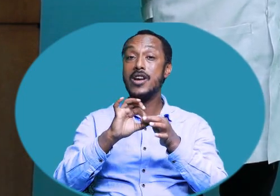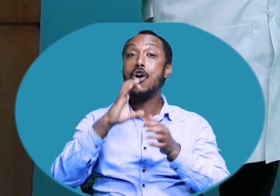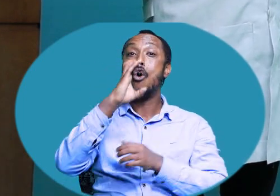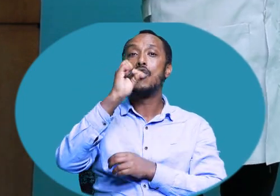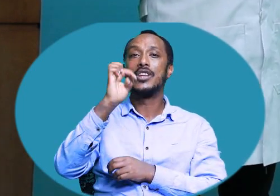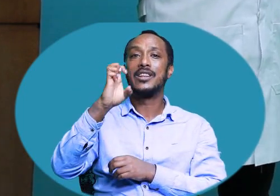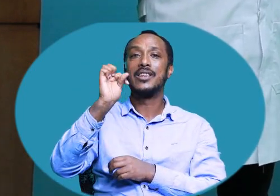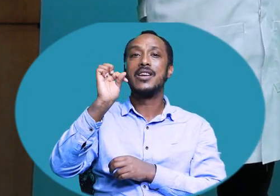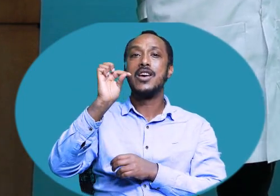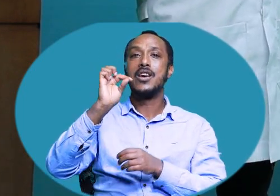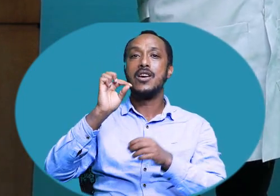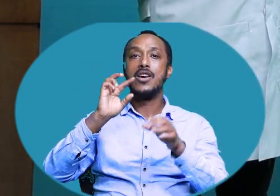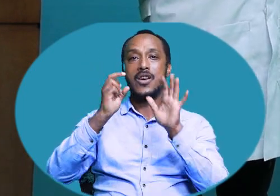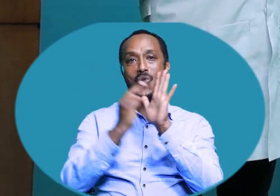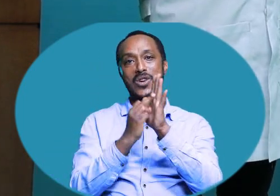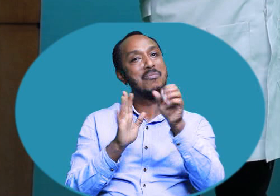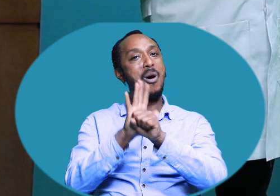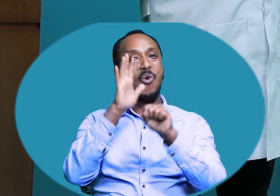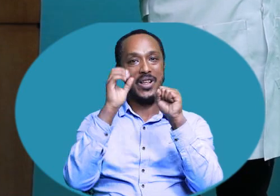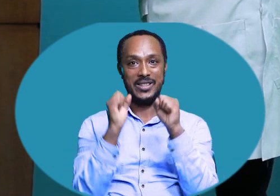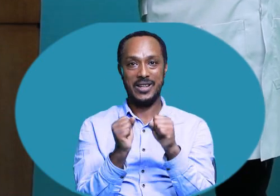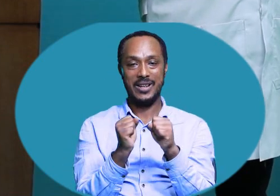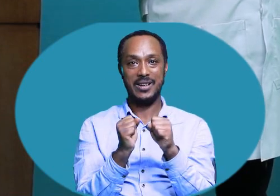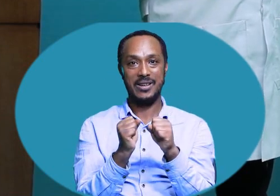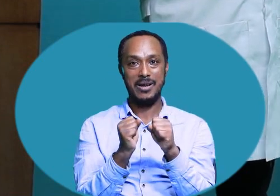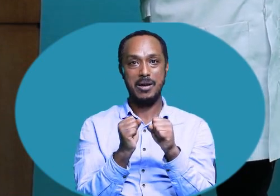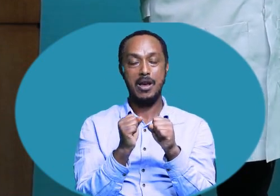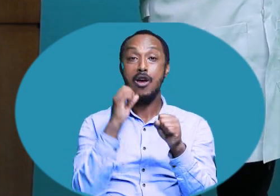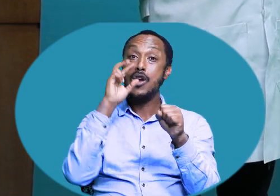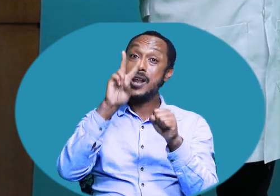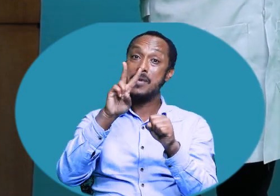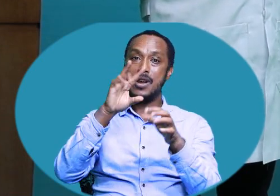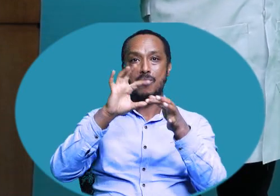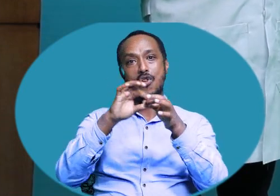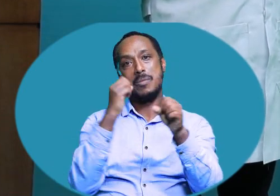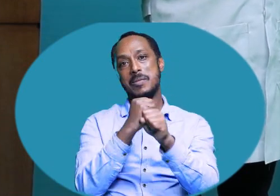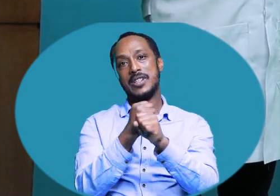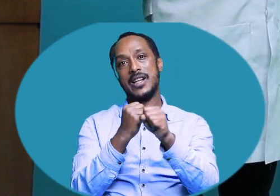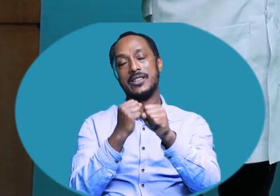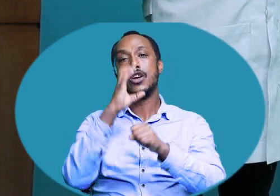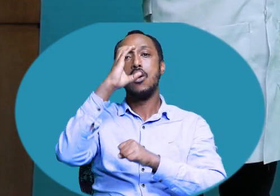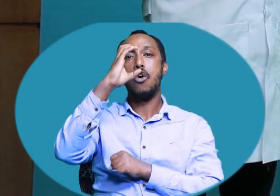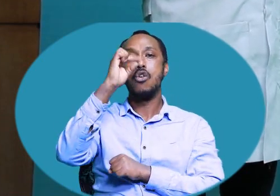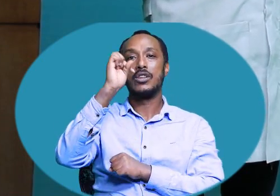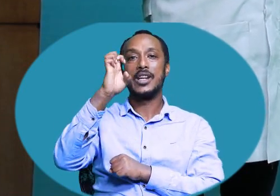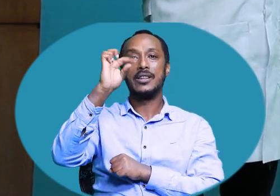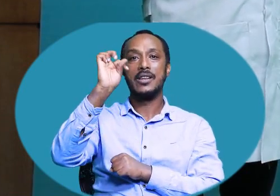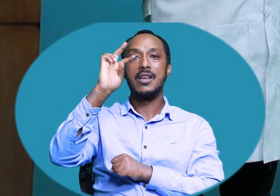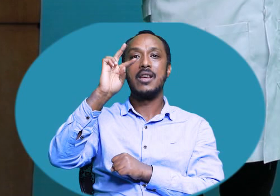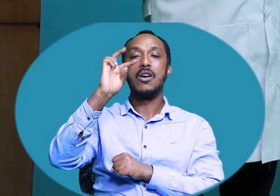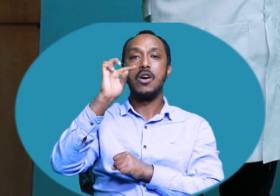not obey the octet rule. But carbon, by using of a double bond, satisfies the octet